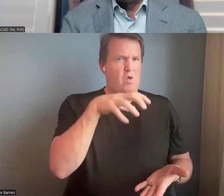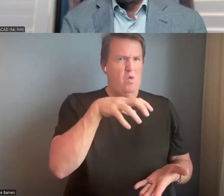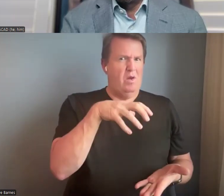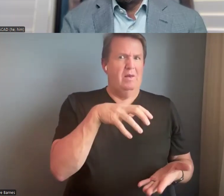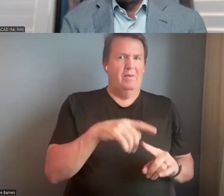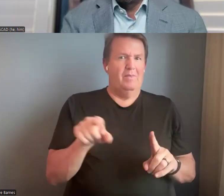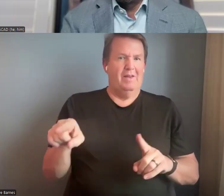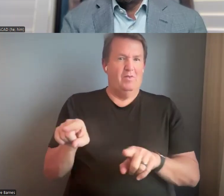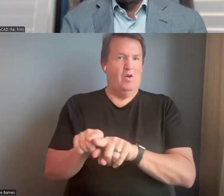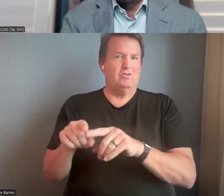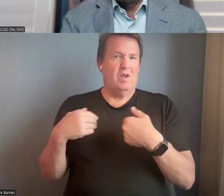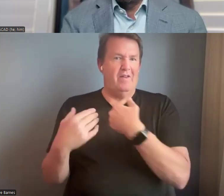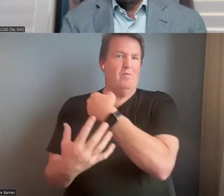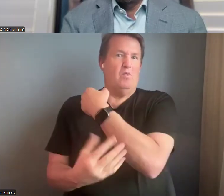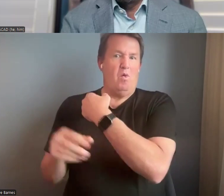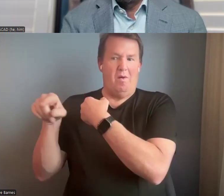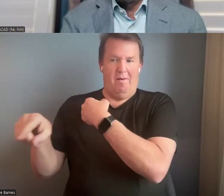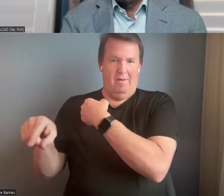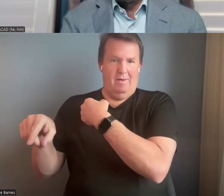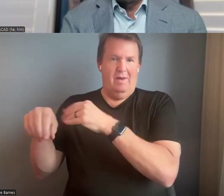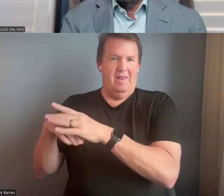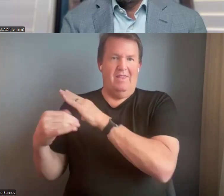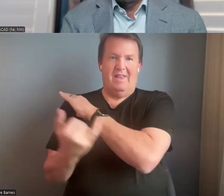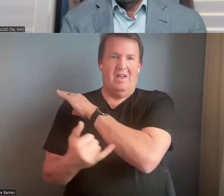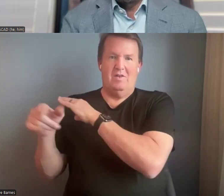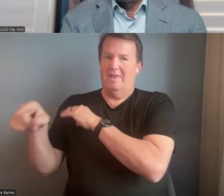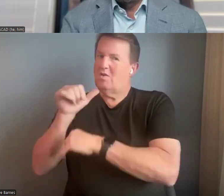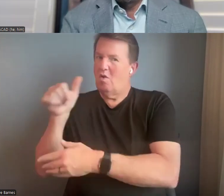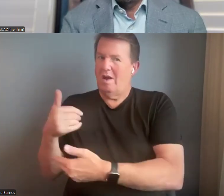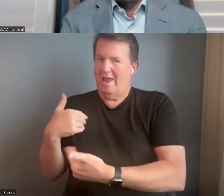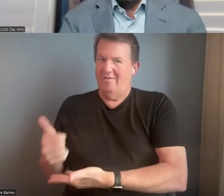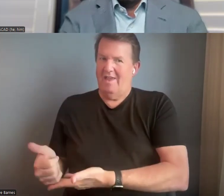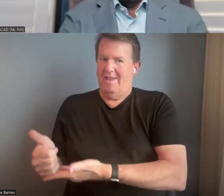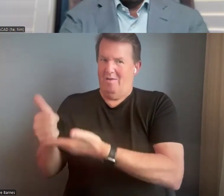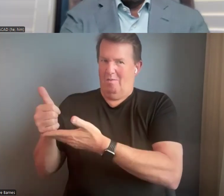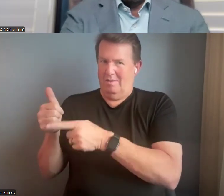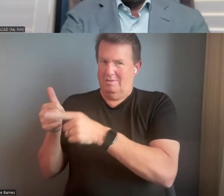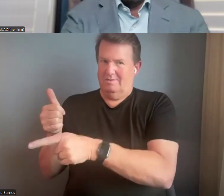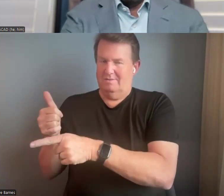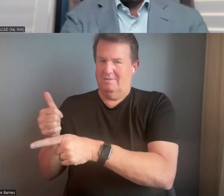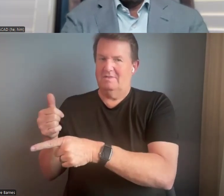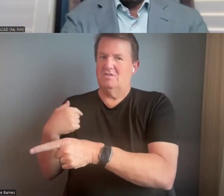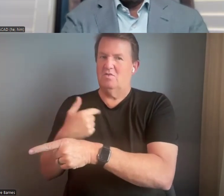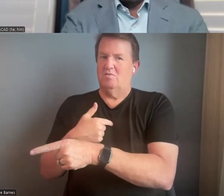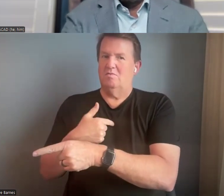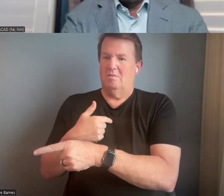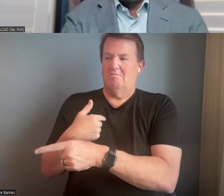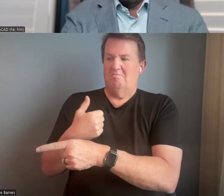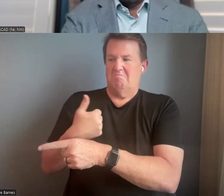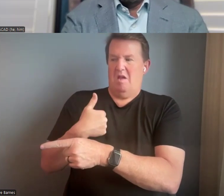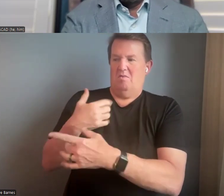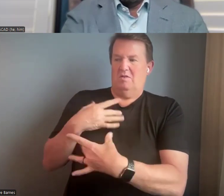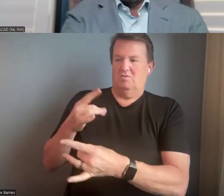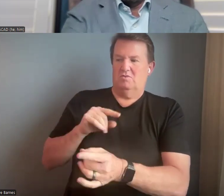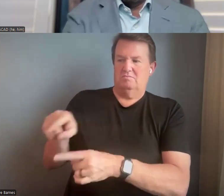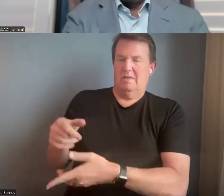areas in the county that don't have the resources that they need. So that's an area of interest of mine, and I think I